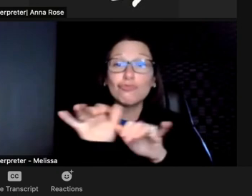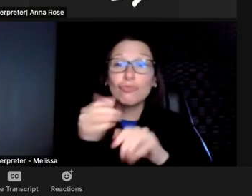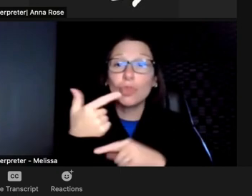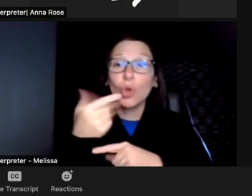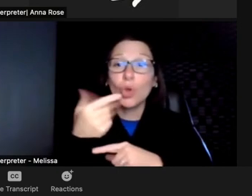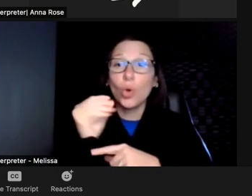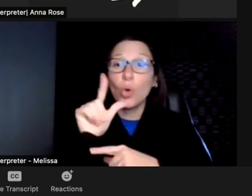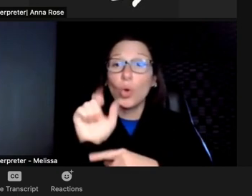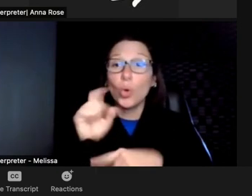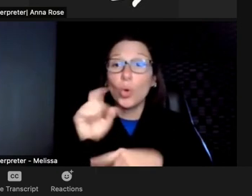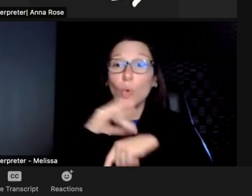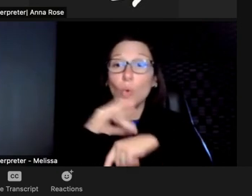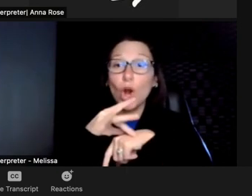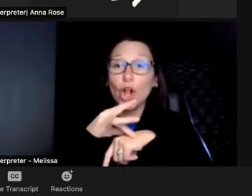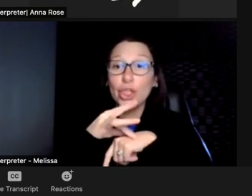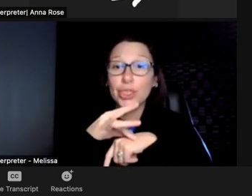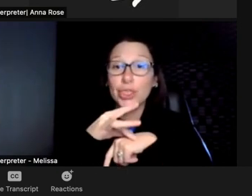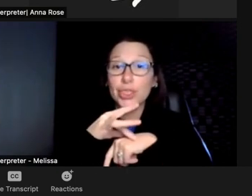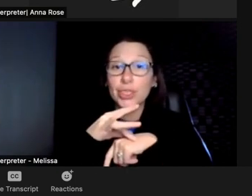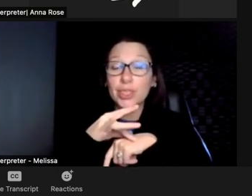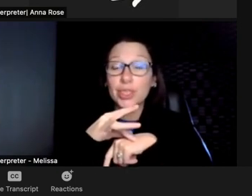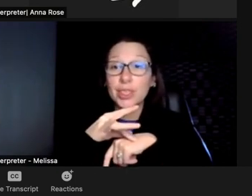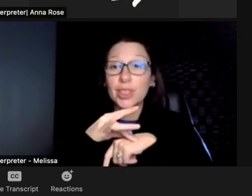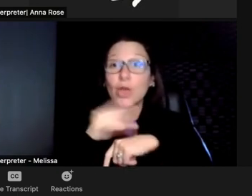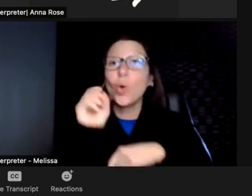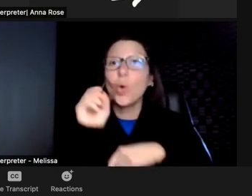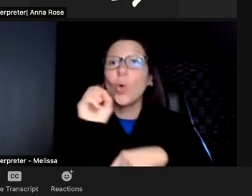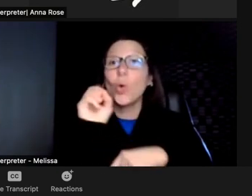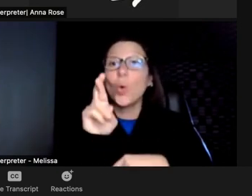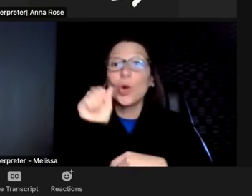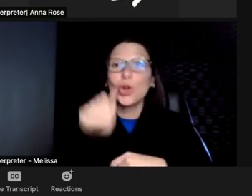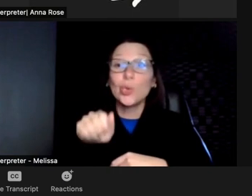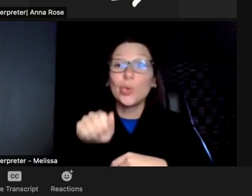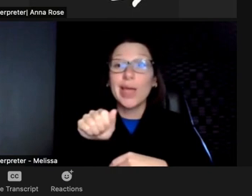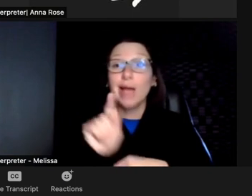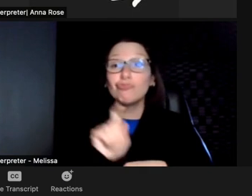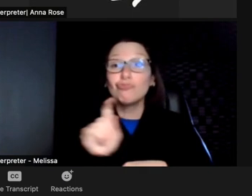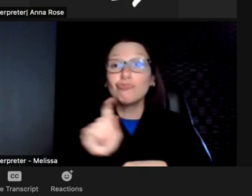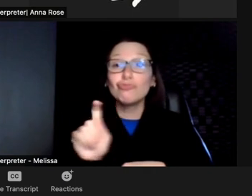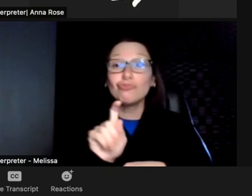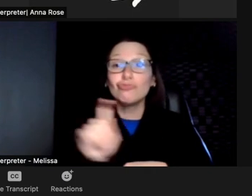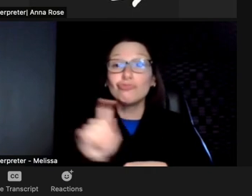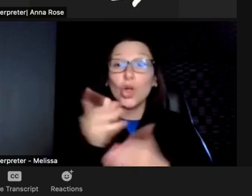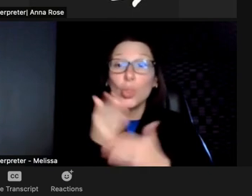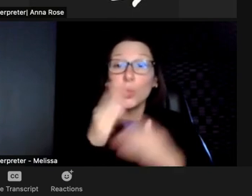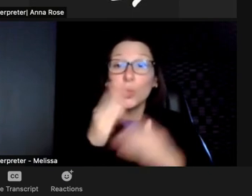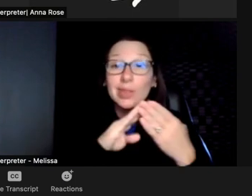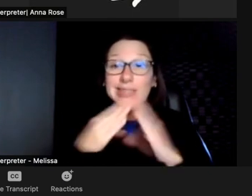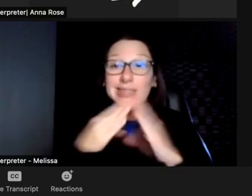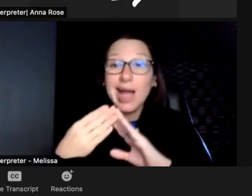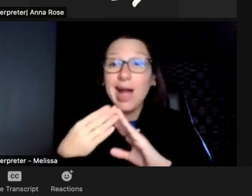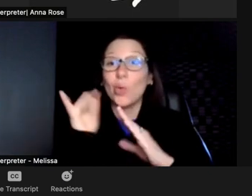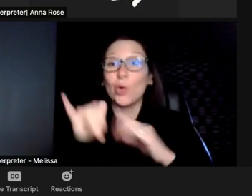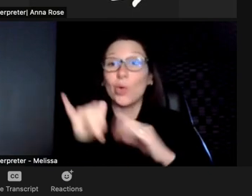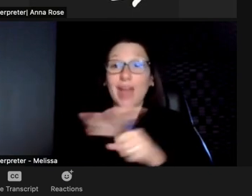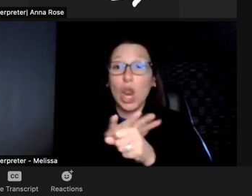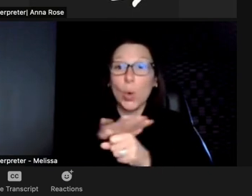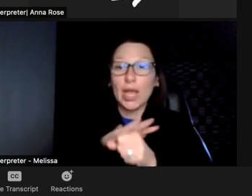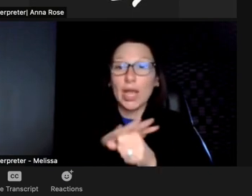it's Google Earth that you can do that on, right? Or you can literally walk through the town and you can walk through that location. You can see what might it look